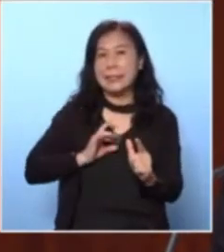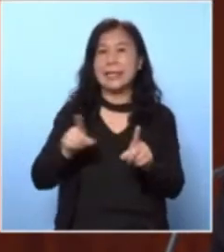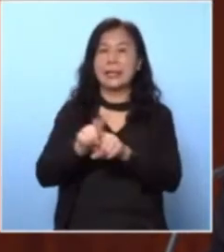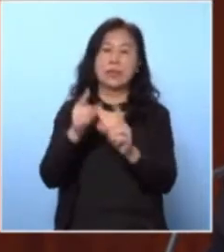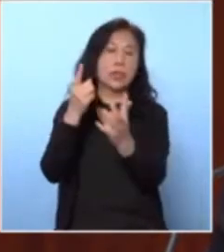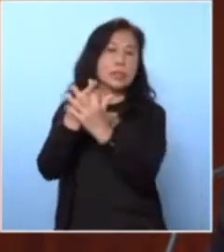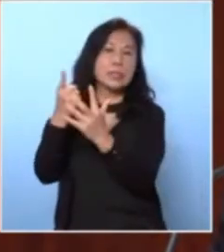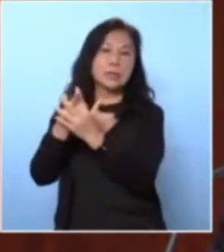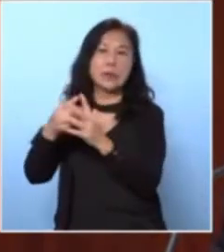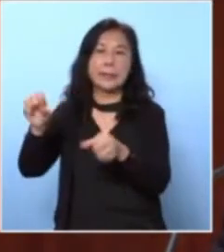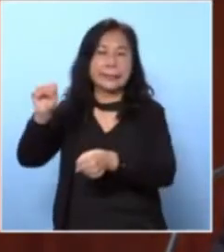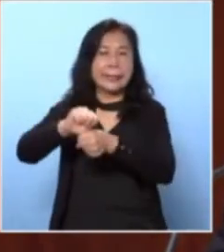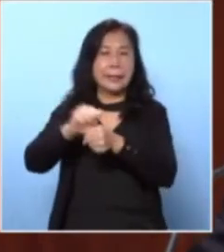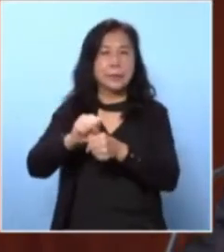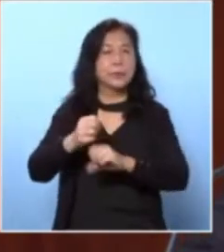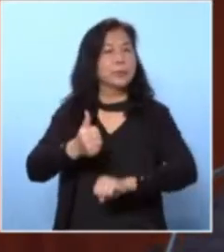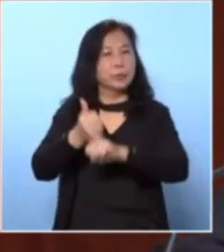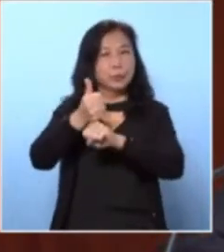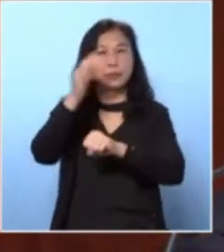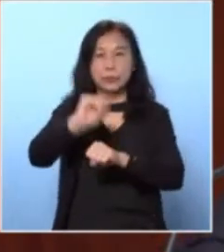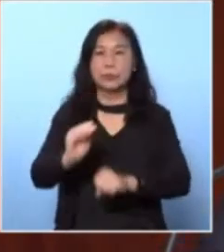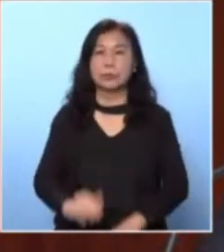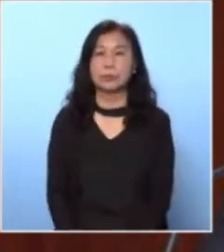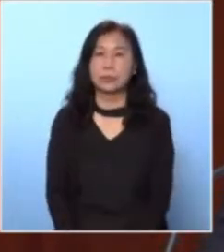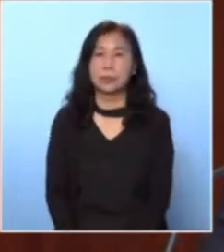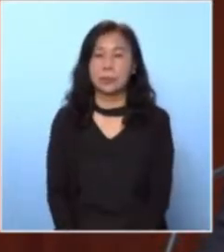recovery, will boost private consumption.